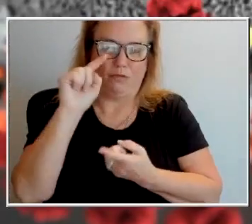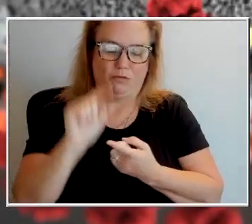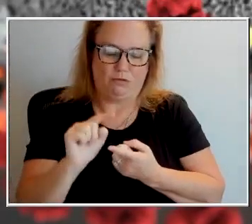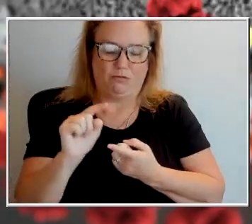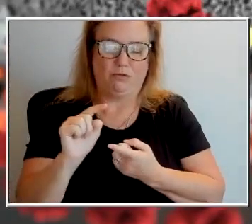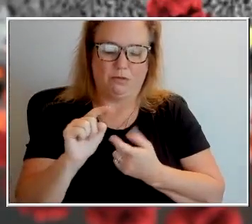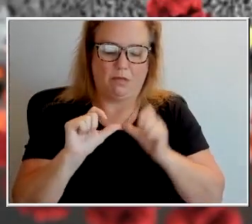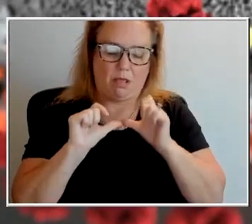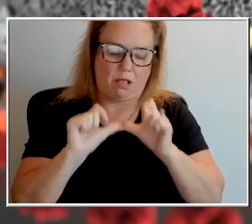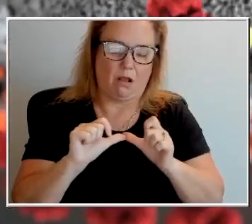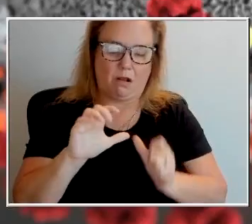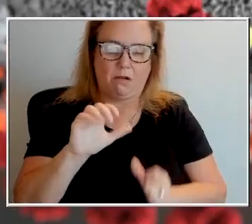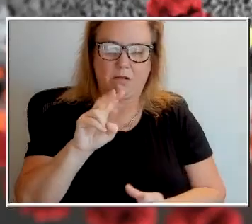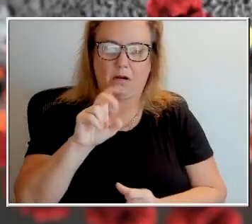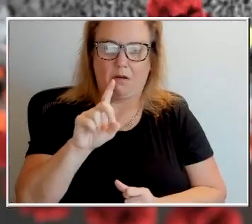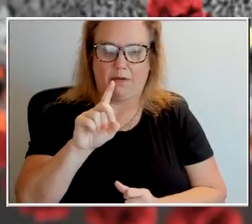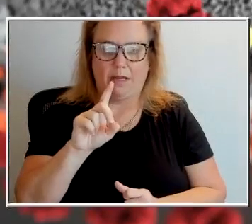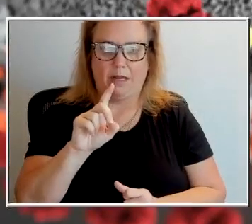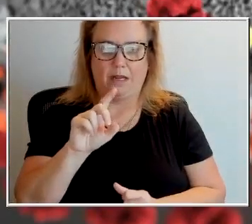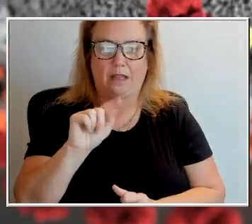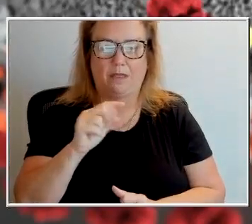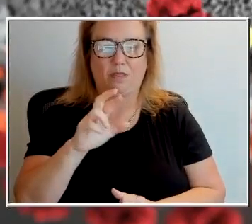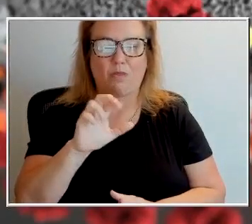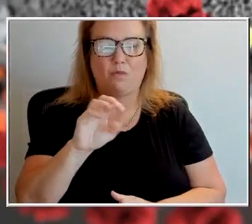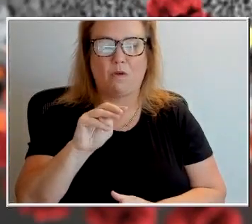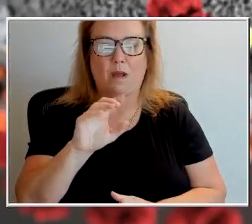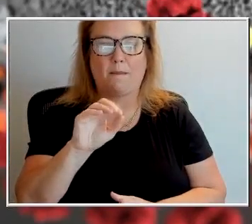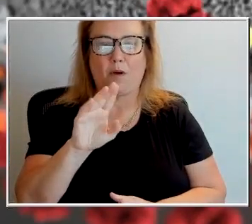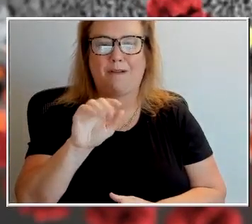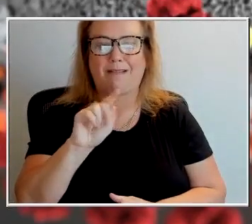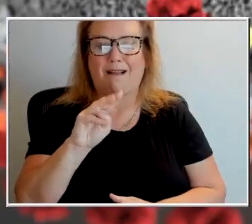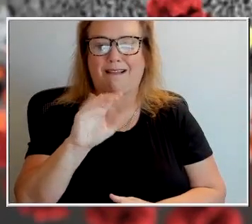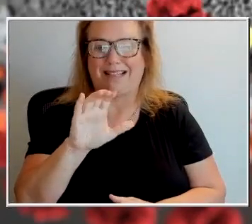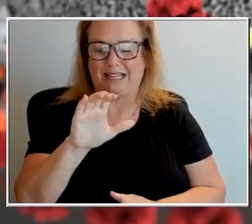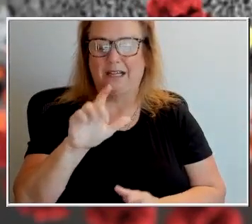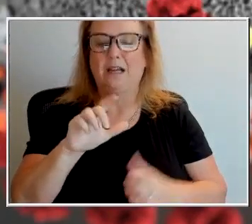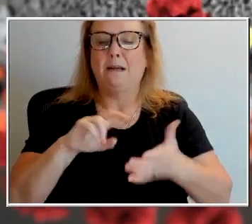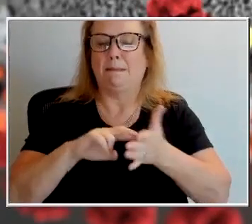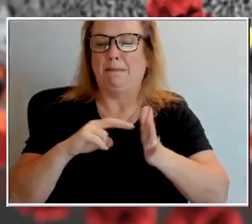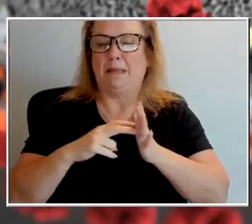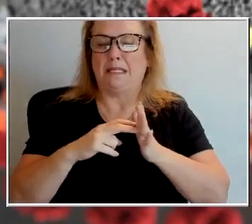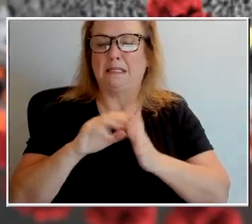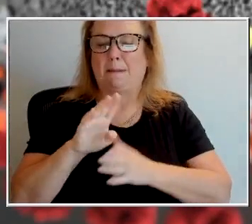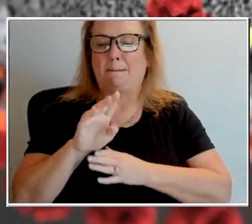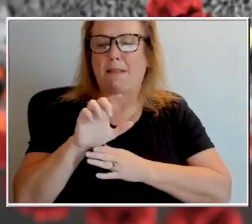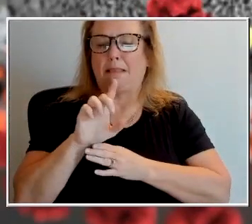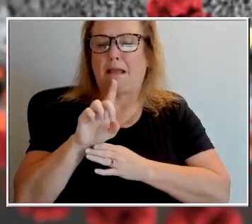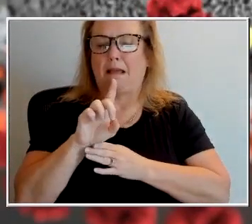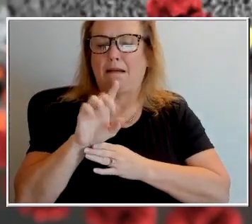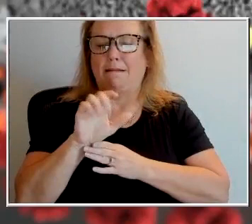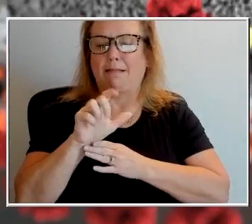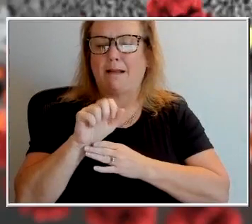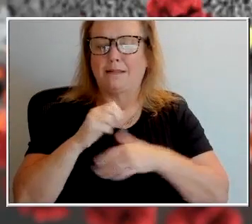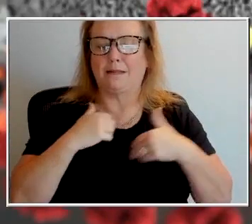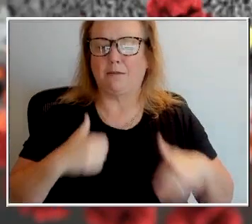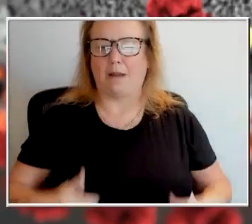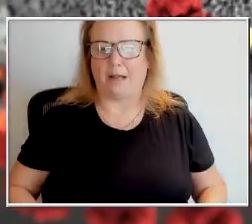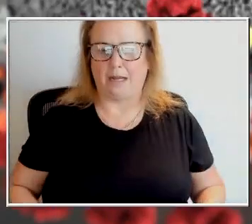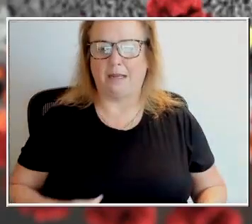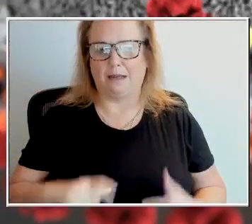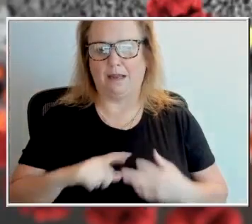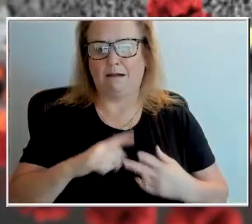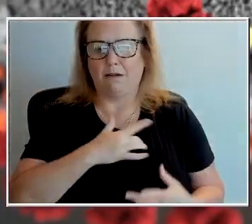COVID, thromboembolic disease, which is basically those blood clots in your lungs or your legs, and then, of course, cardiovascular